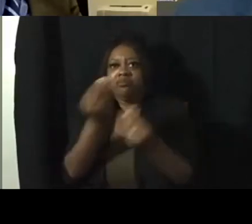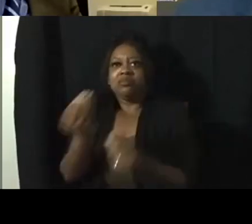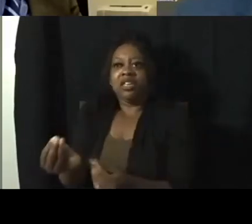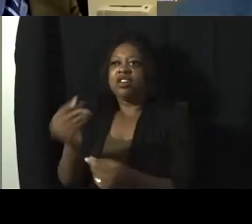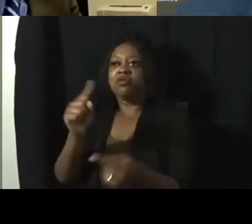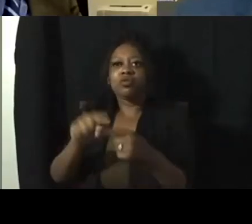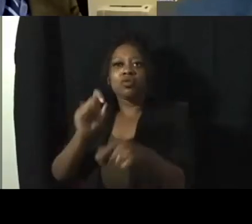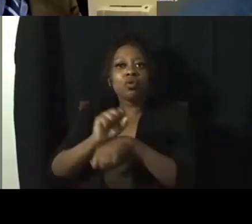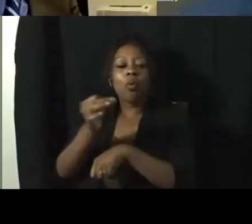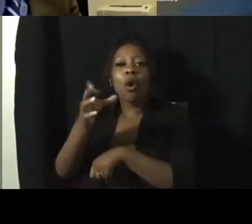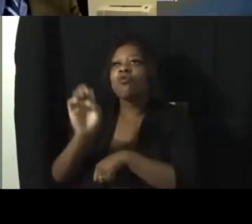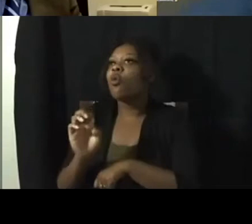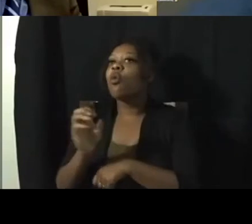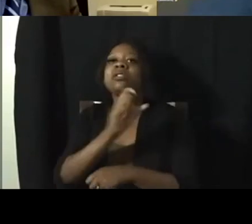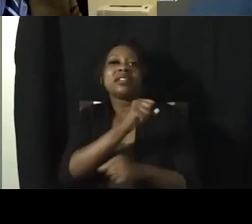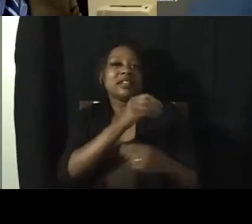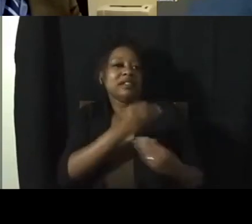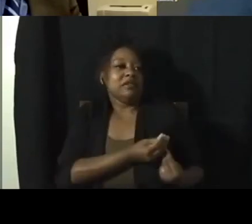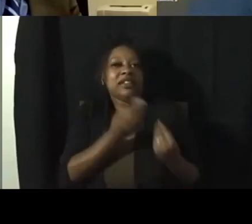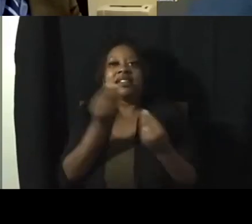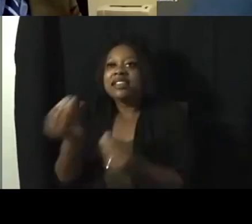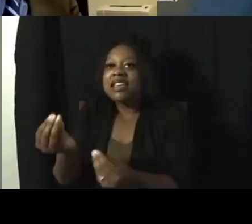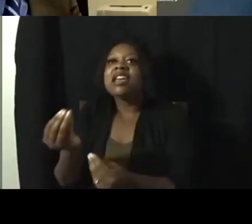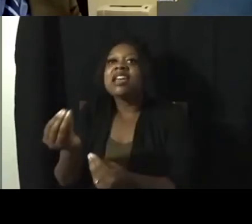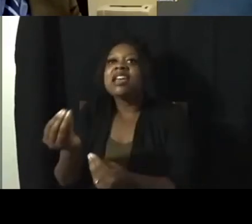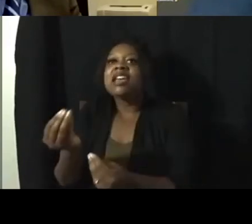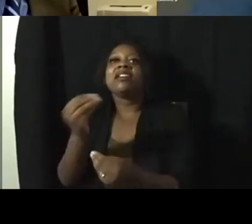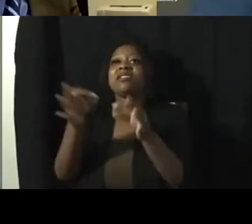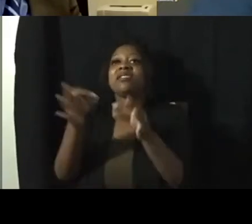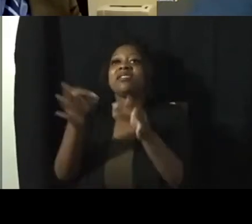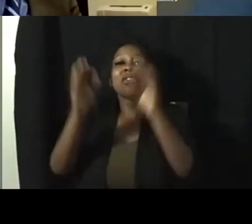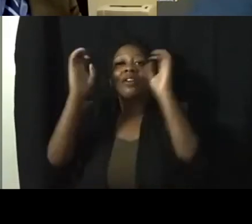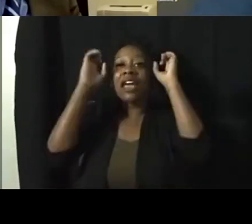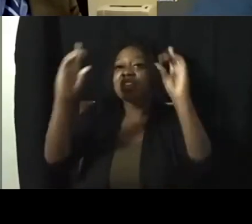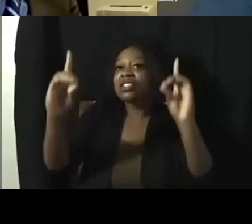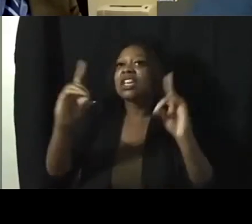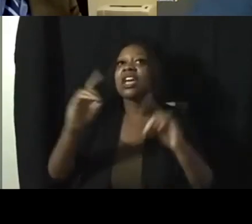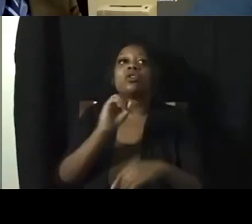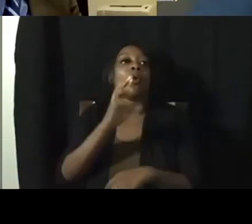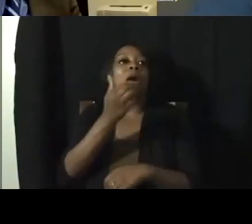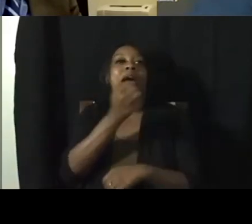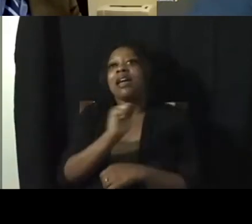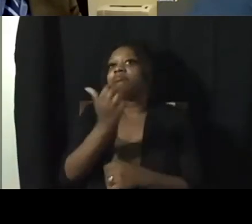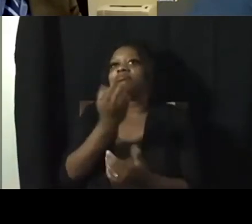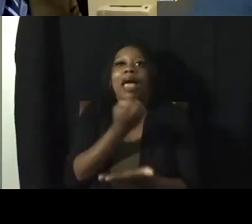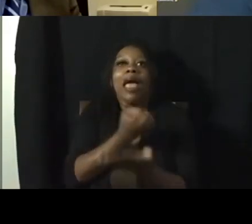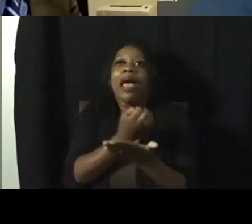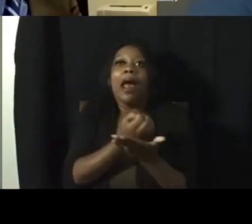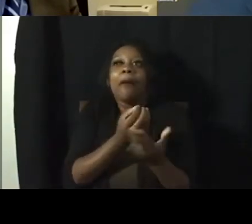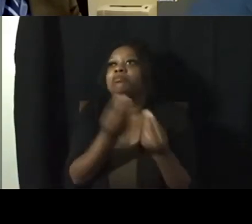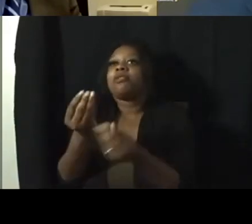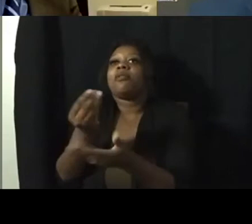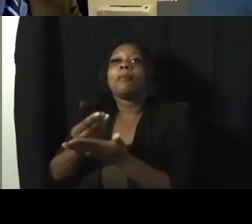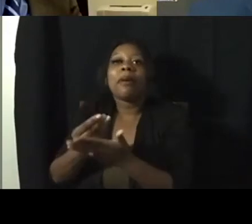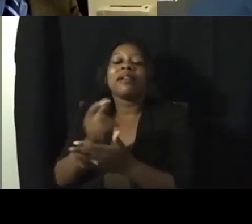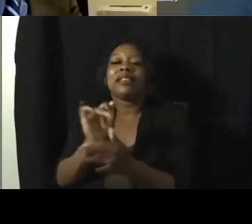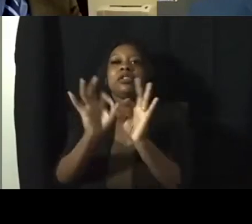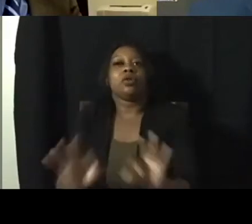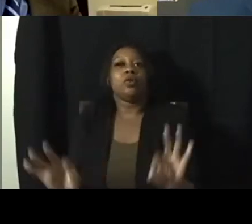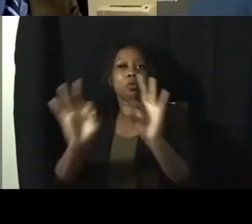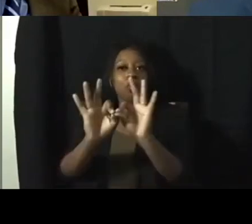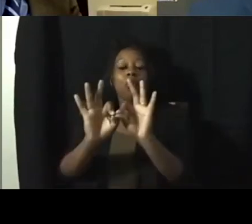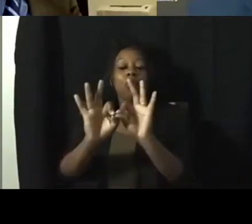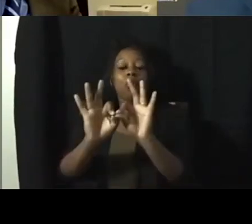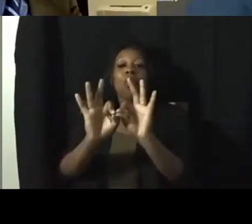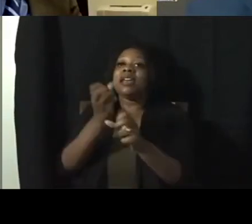education or as economic contributors, not just beneficiaries as anybody else. That's important. And to get to that point is